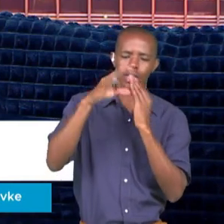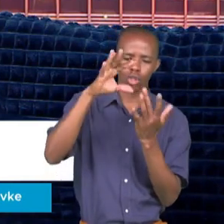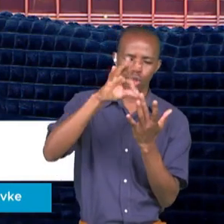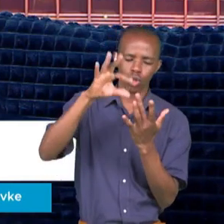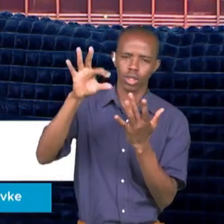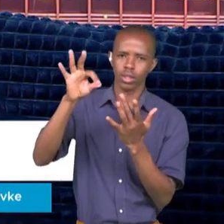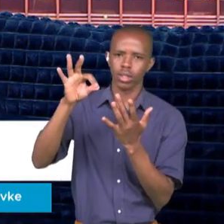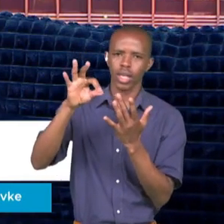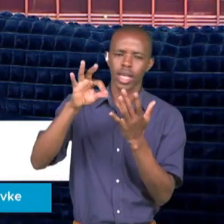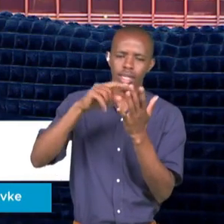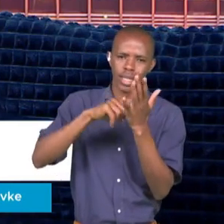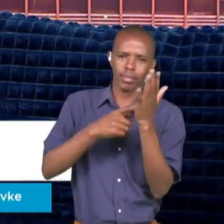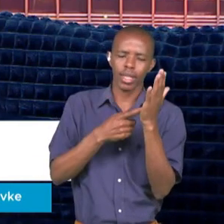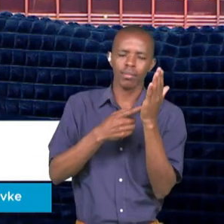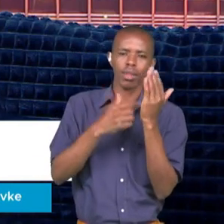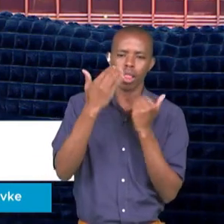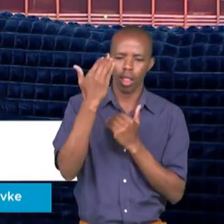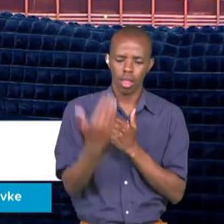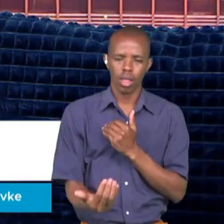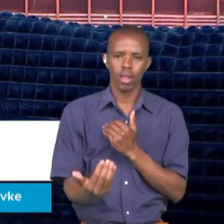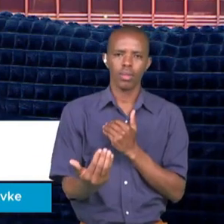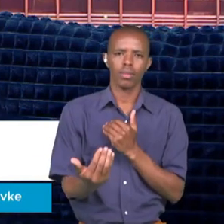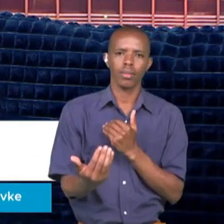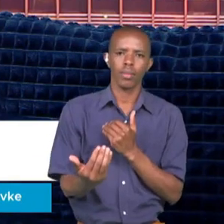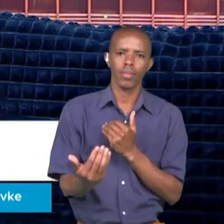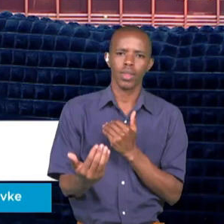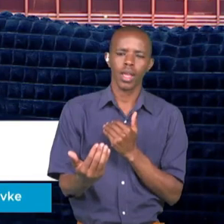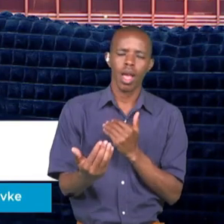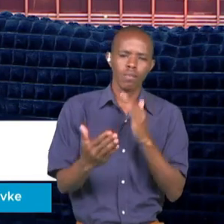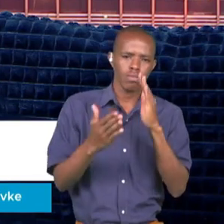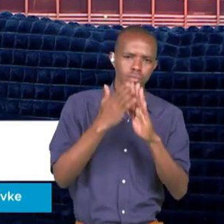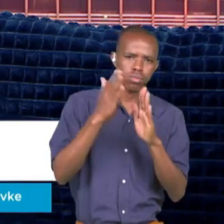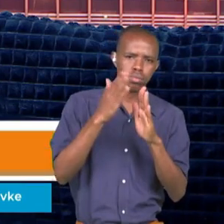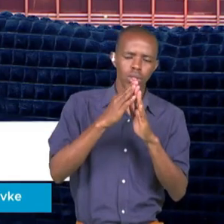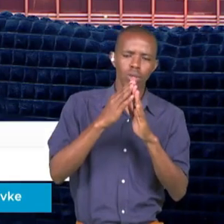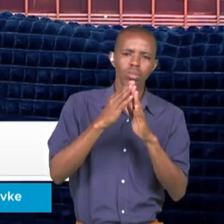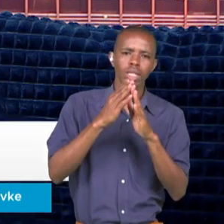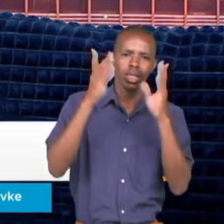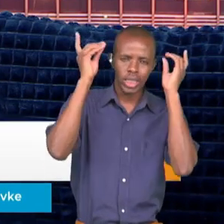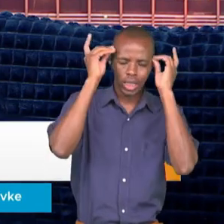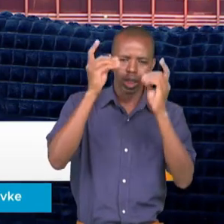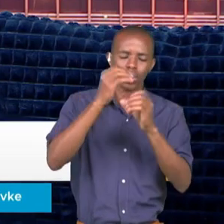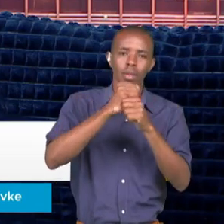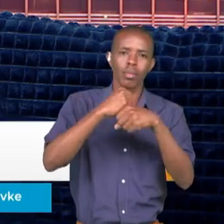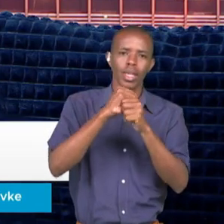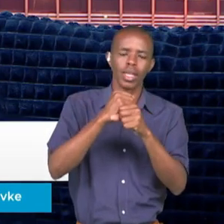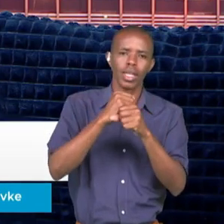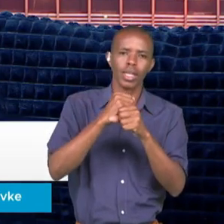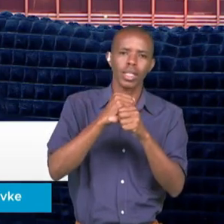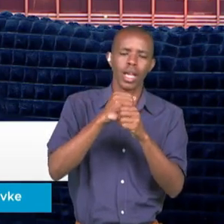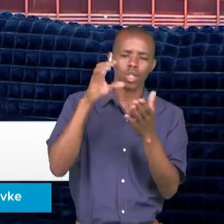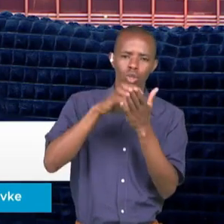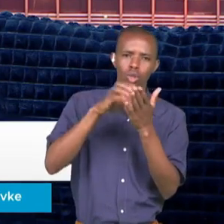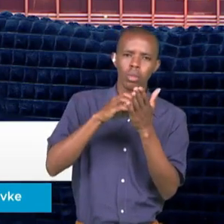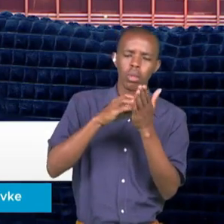at times, the young people, mm-hmm. They're in a hurry to make quick bucks. Okay. There's this perception that there are